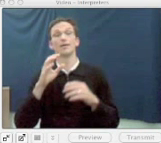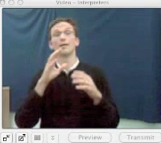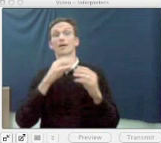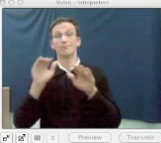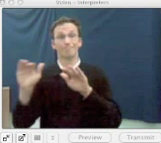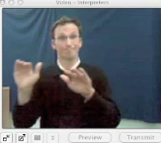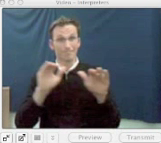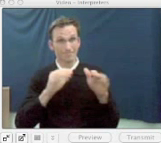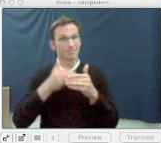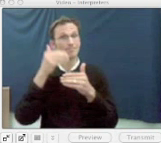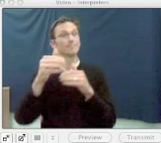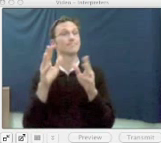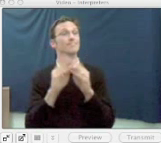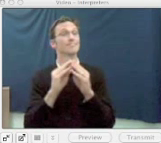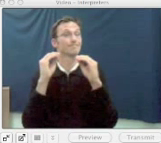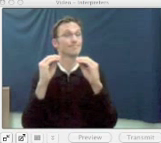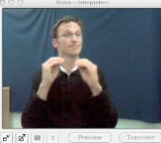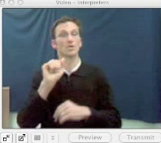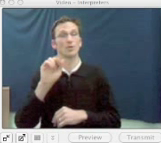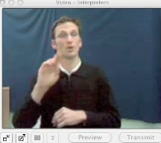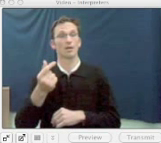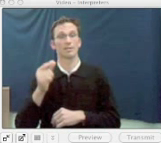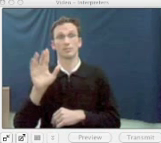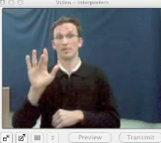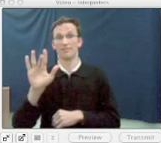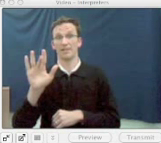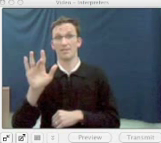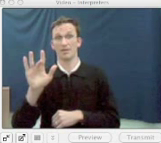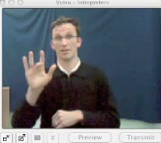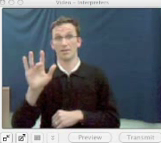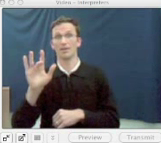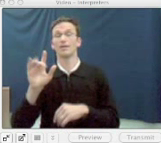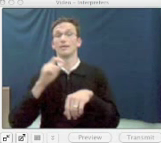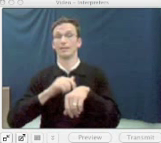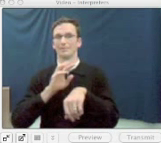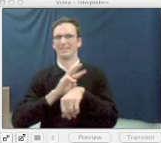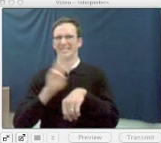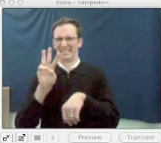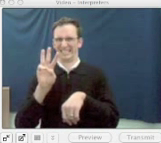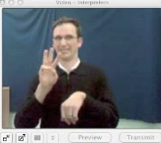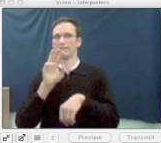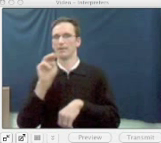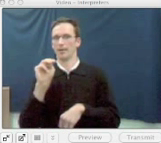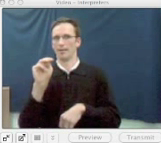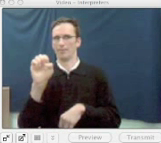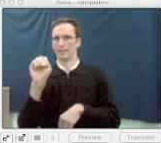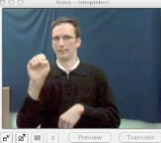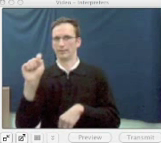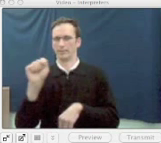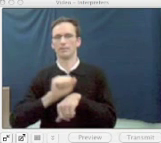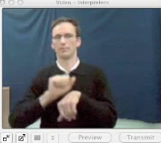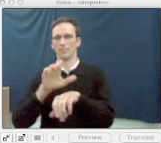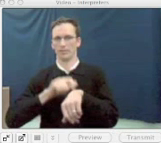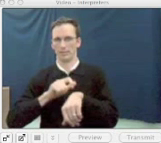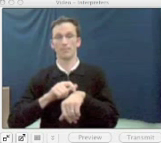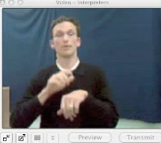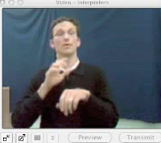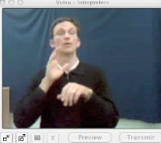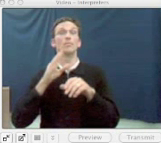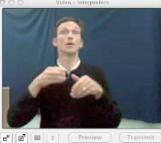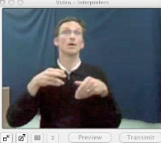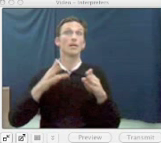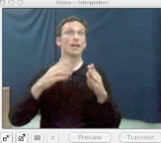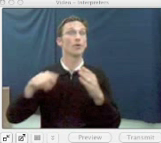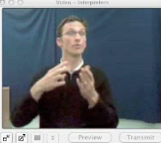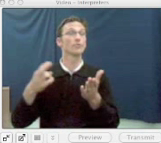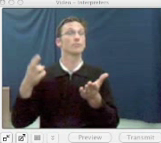August 25th at 6 p.m. Mountain Time. And registration will open approximately 6 weeks